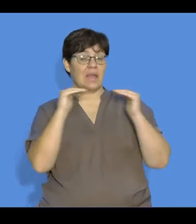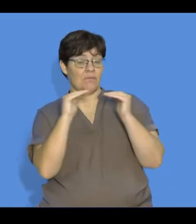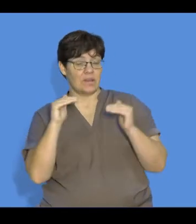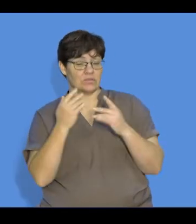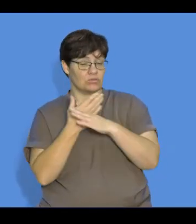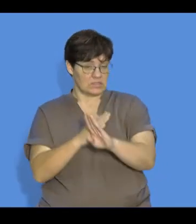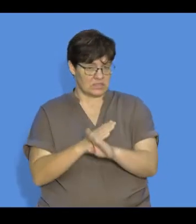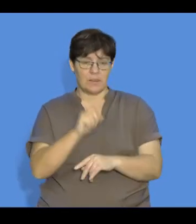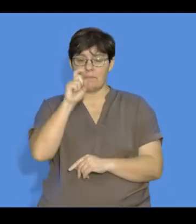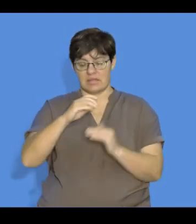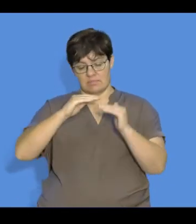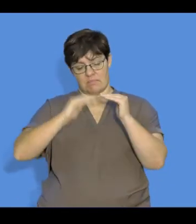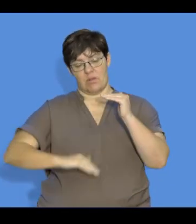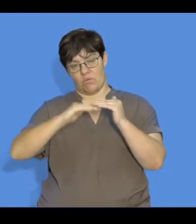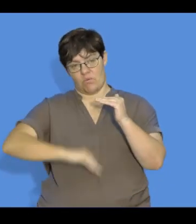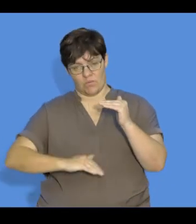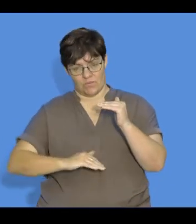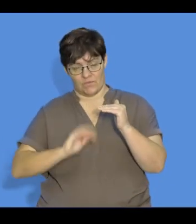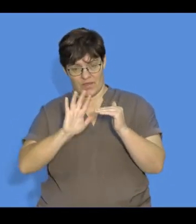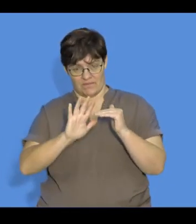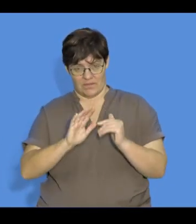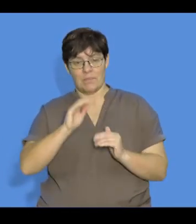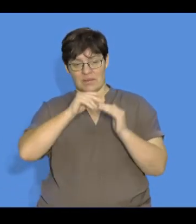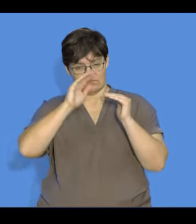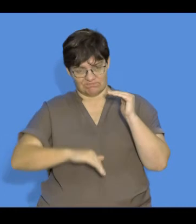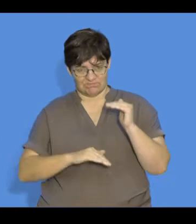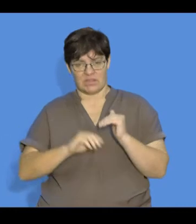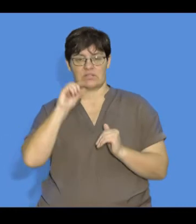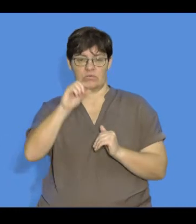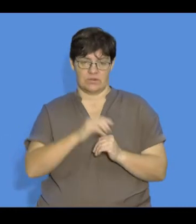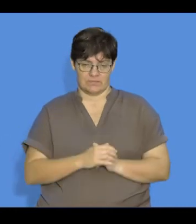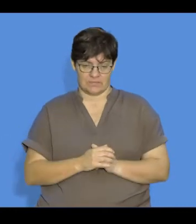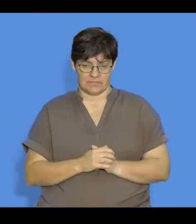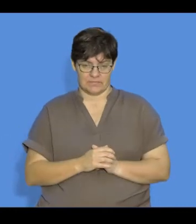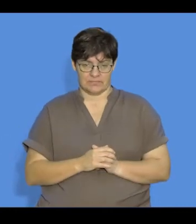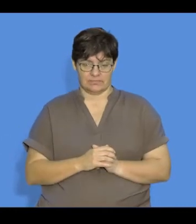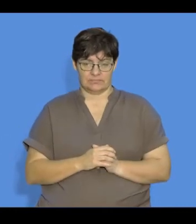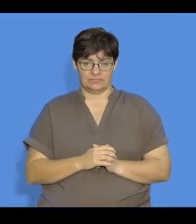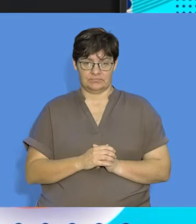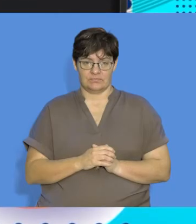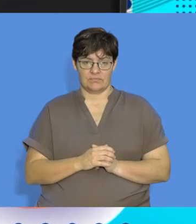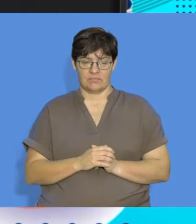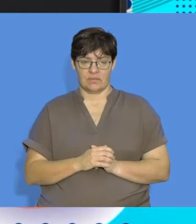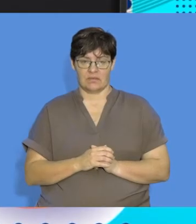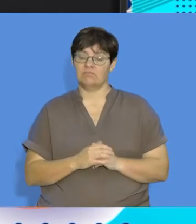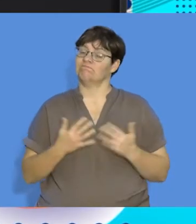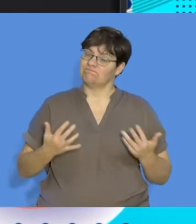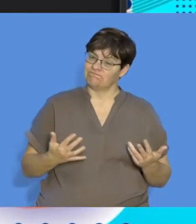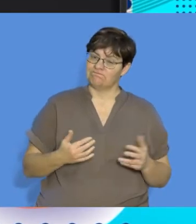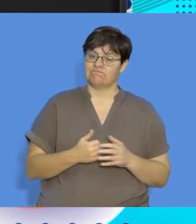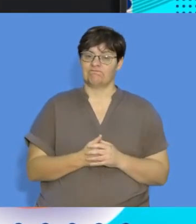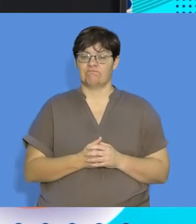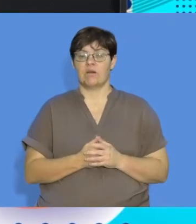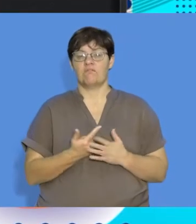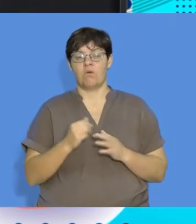resistance should be below, smaller than the smallest resistance in this case. Right, so that's the stuff in as far as, you know,